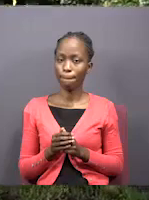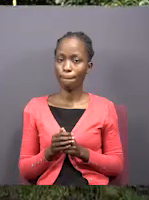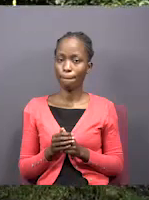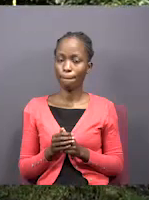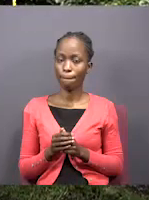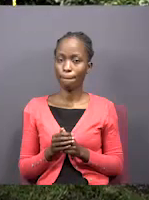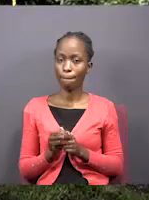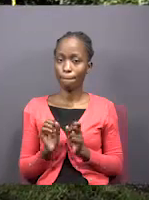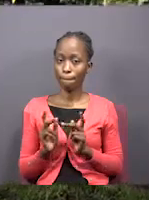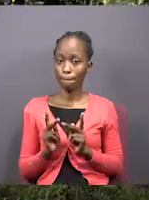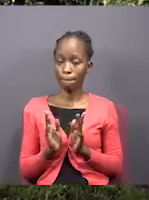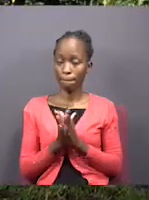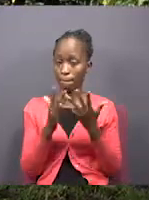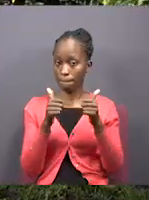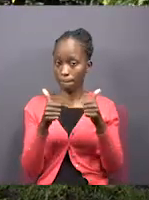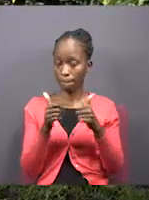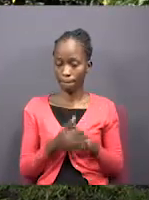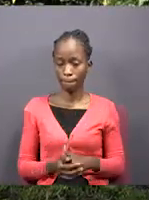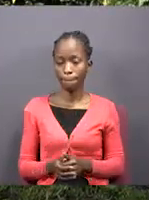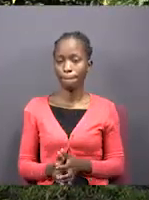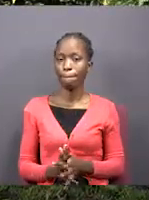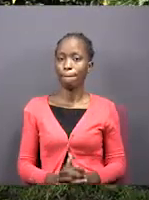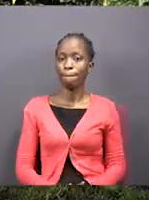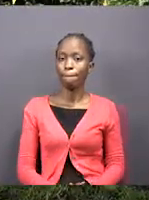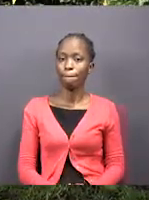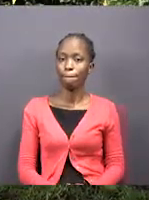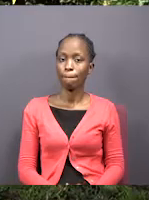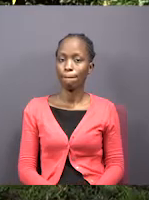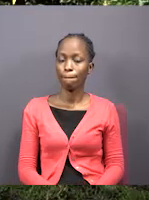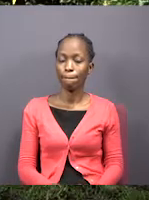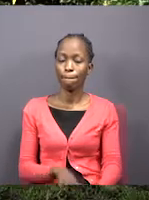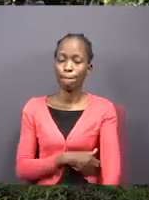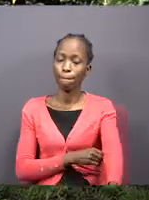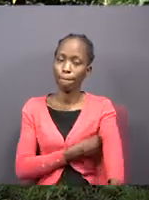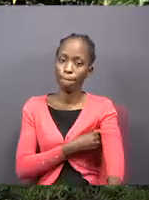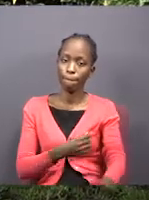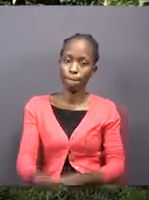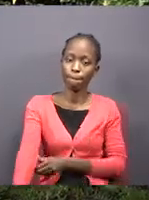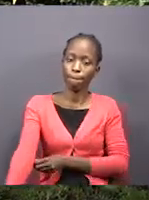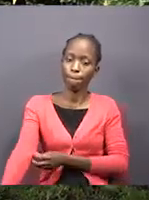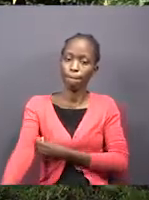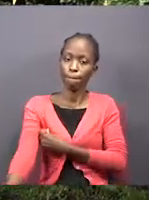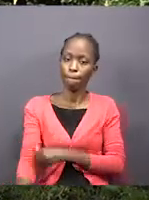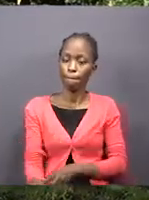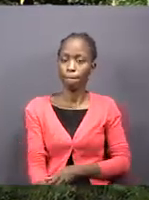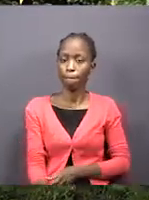yeah. Okay? Yeah? As we appreciate. We can do that again. Yeah? Let's start.